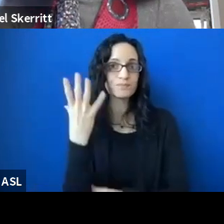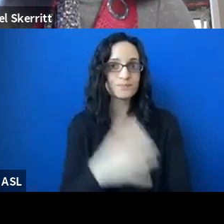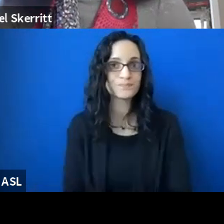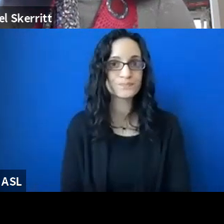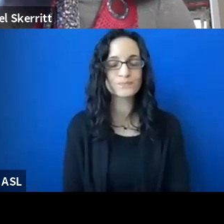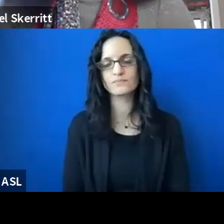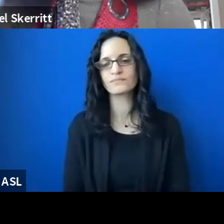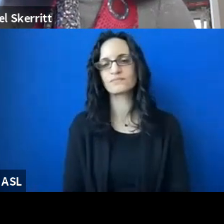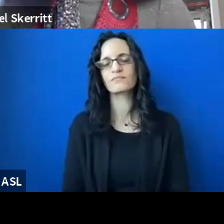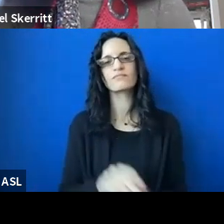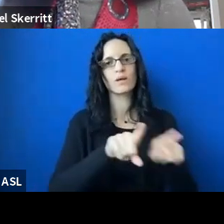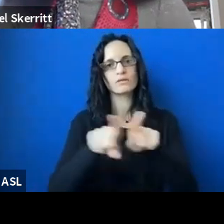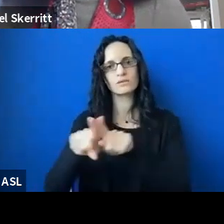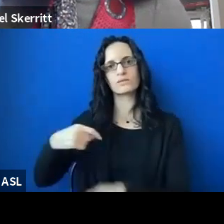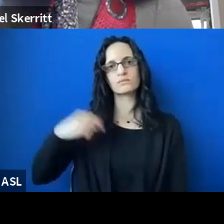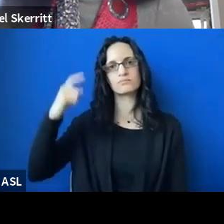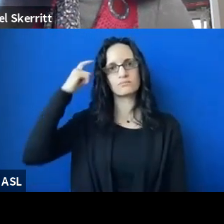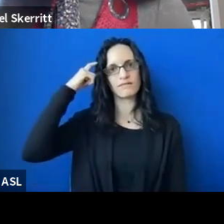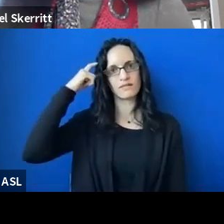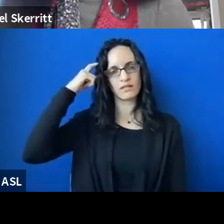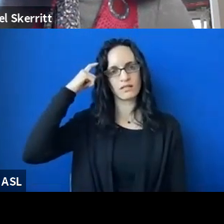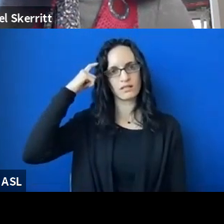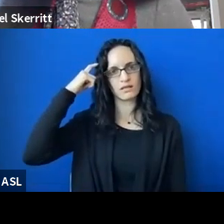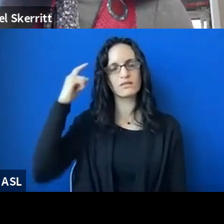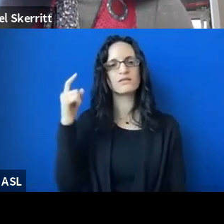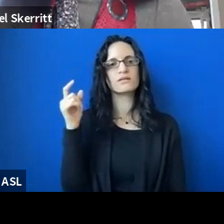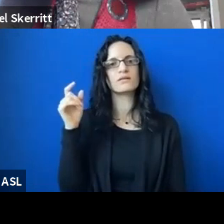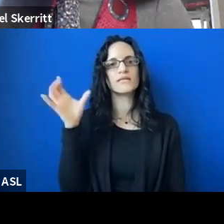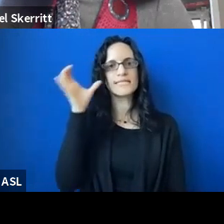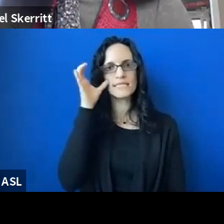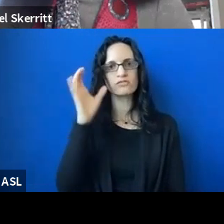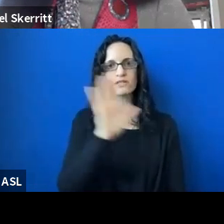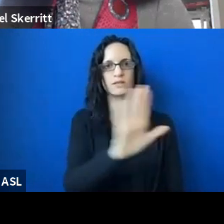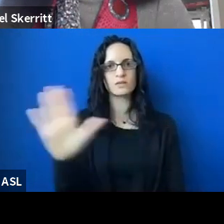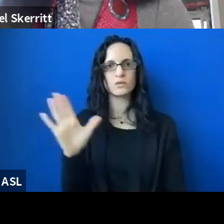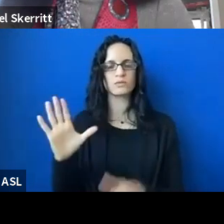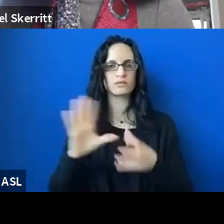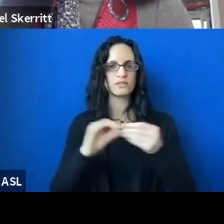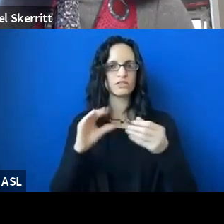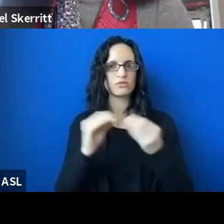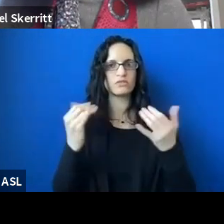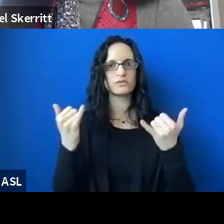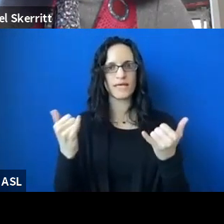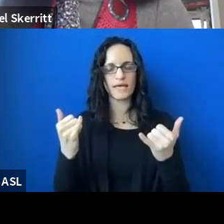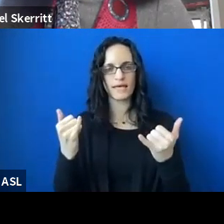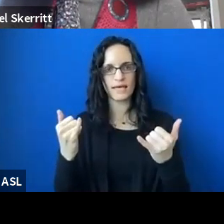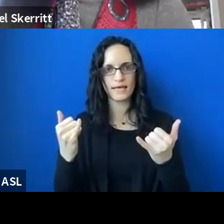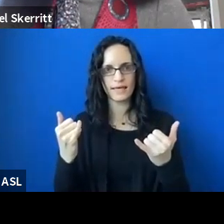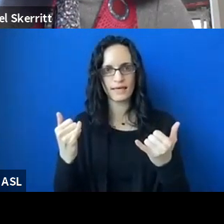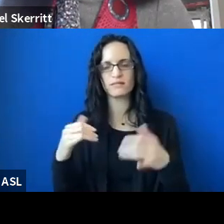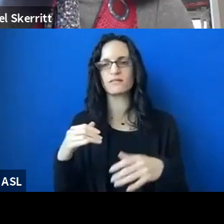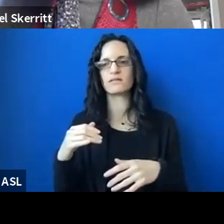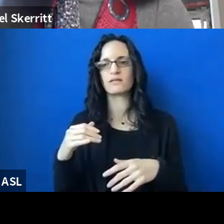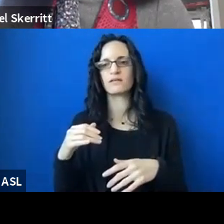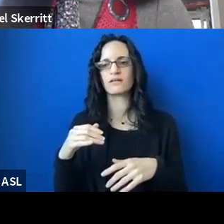I'm also mindful, hearing the testimony today, or reminded by hearing the